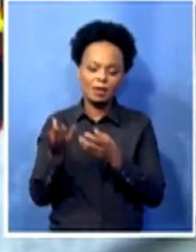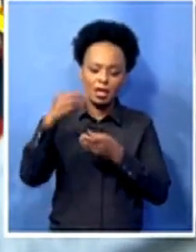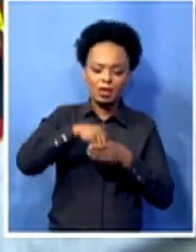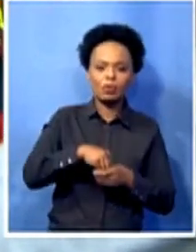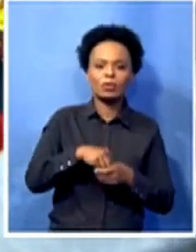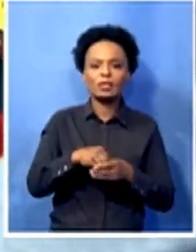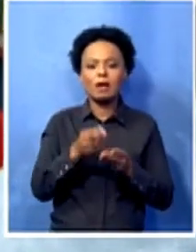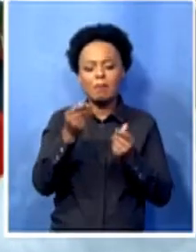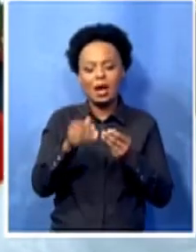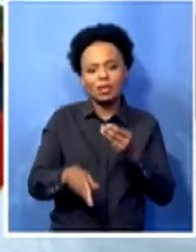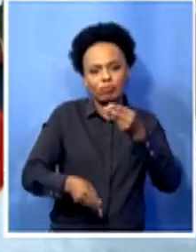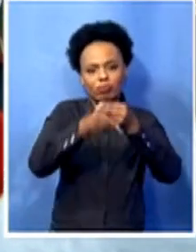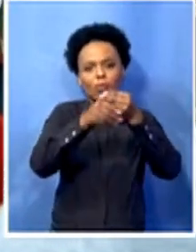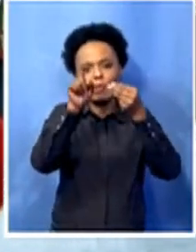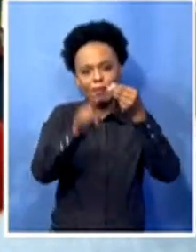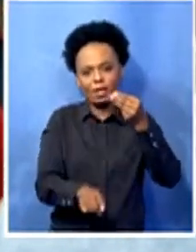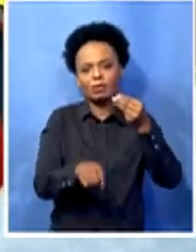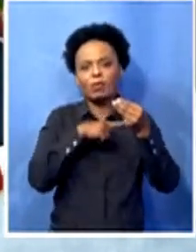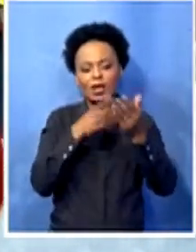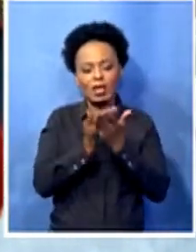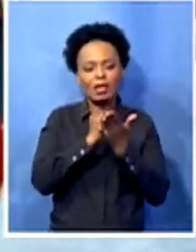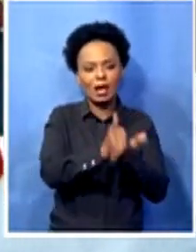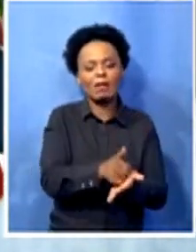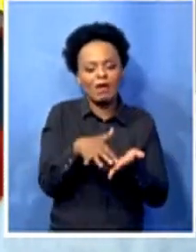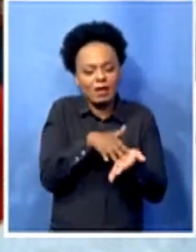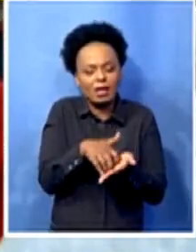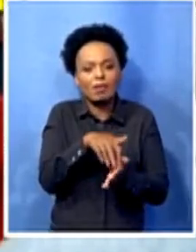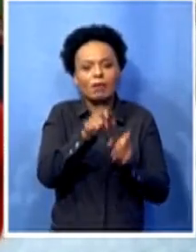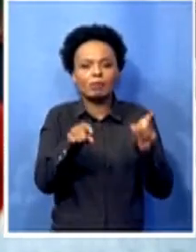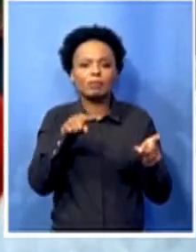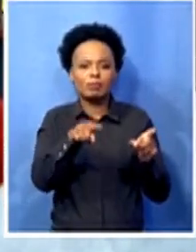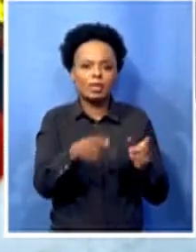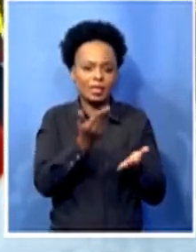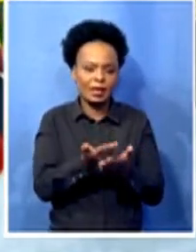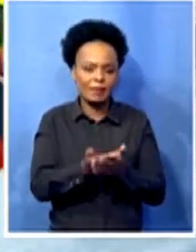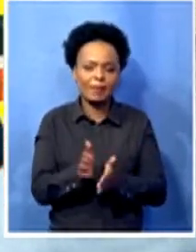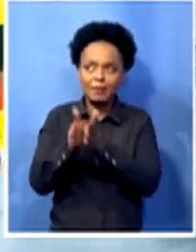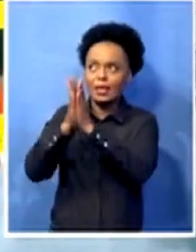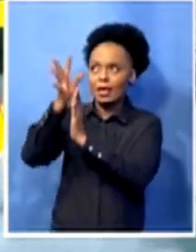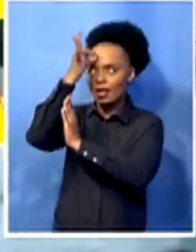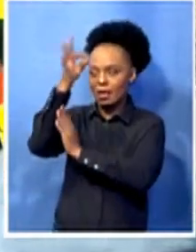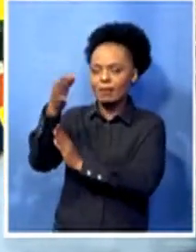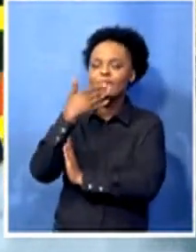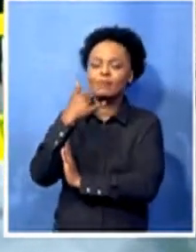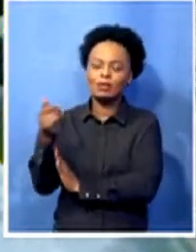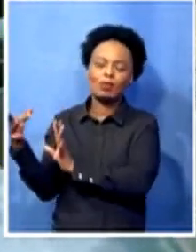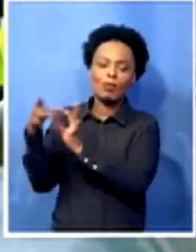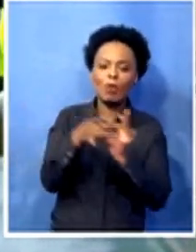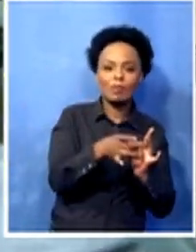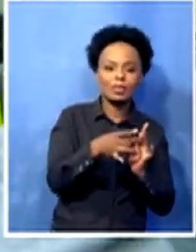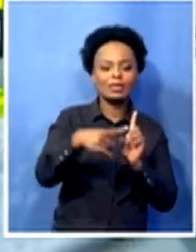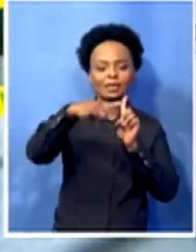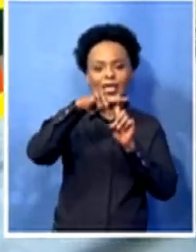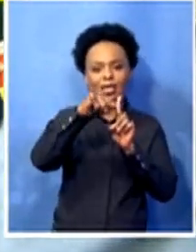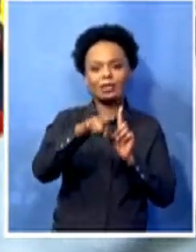vulnerable and marginalized population. We call on the government to recommit to these targets to highlight the country's commitment to